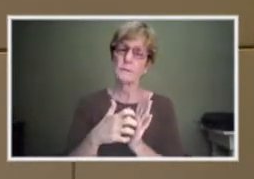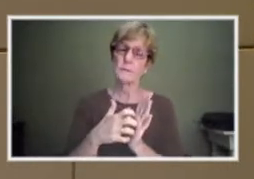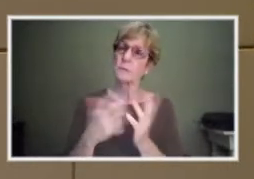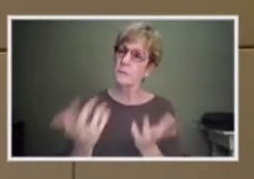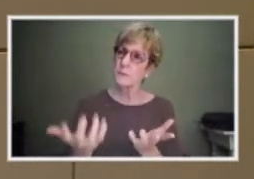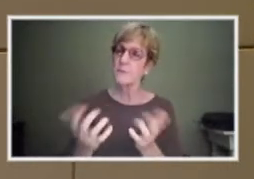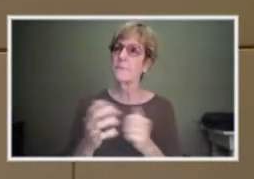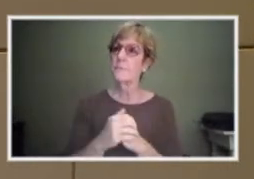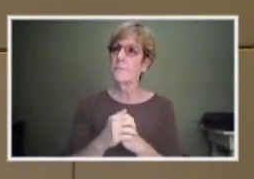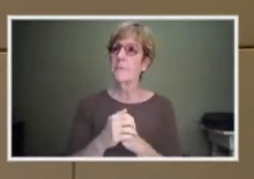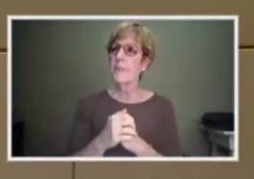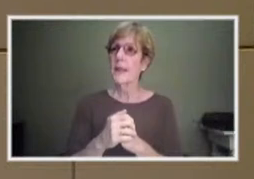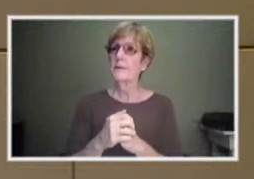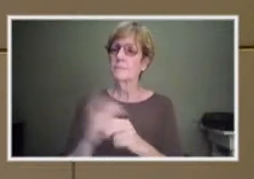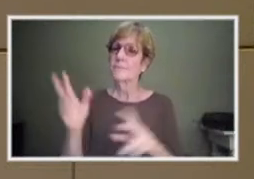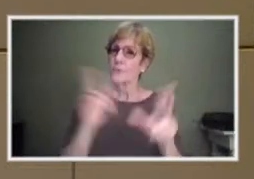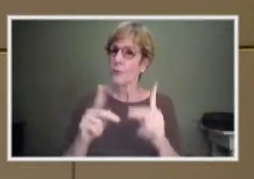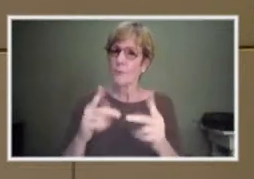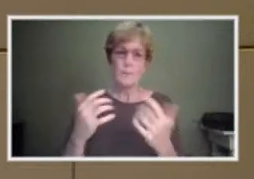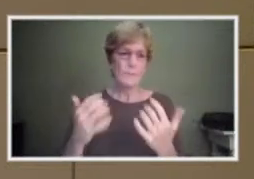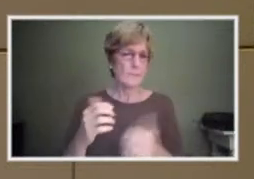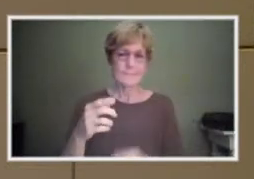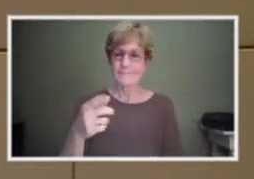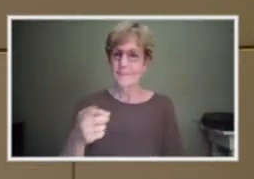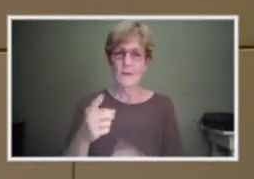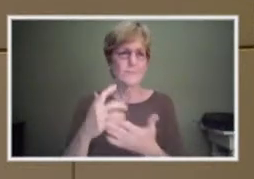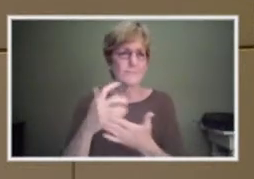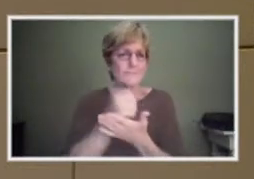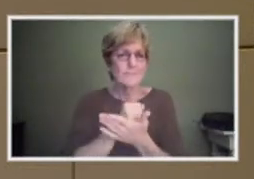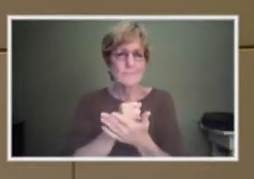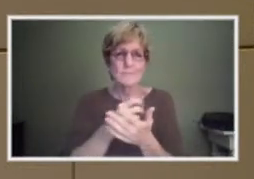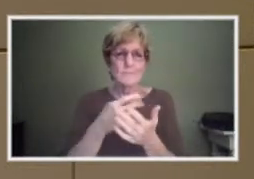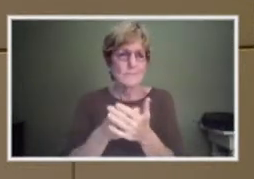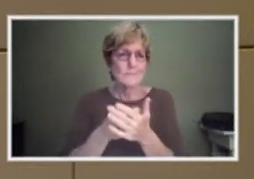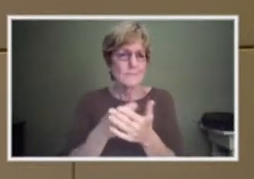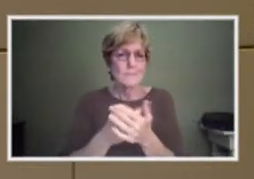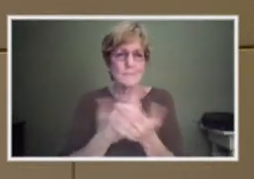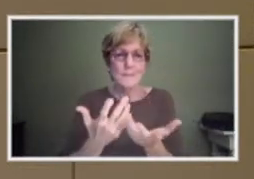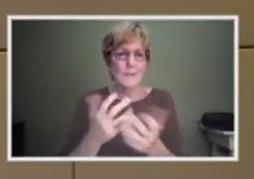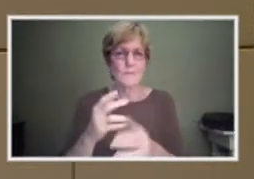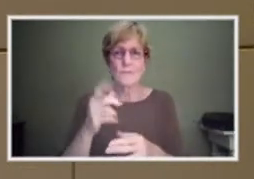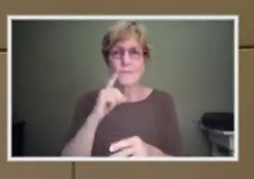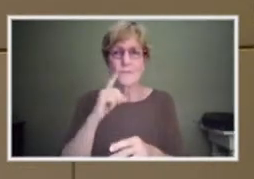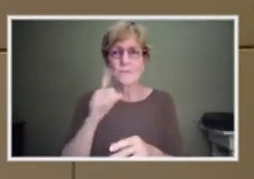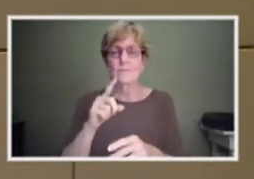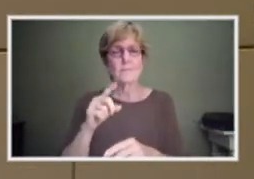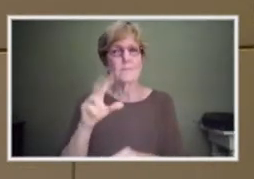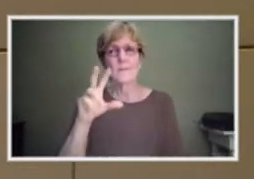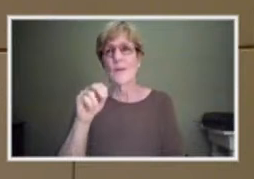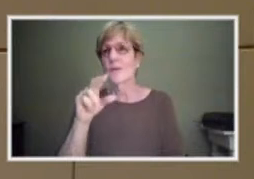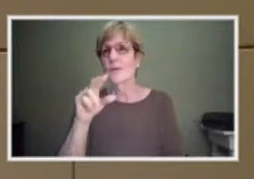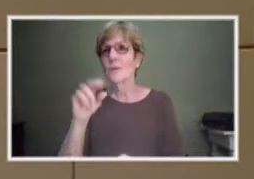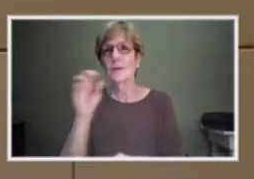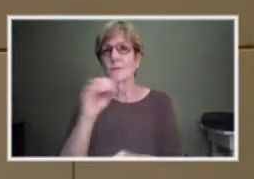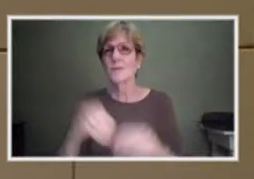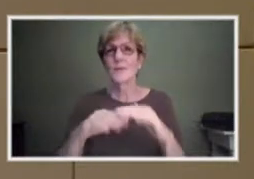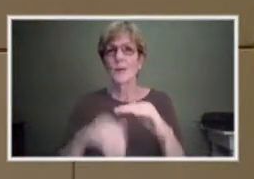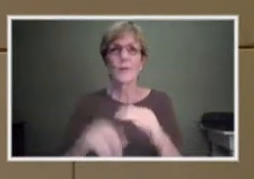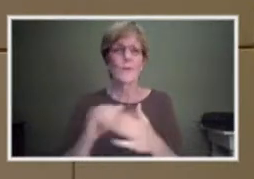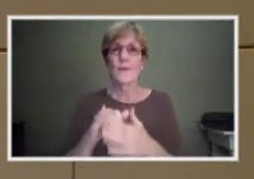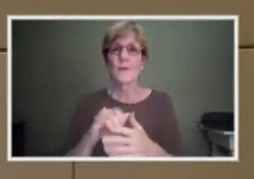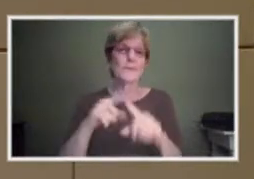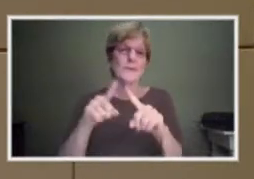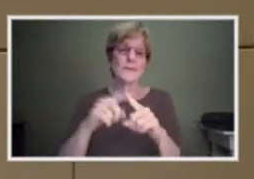for our constituents that are at the 30% and below for many different, many different reasons, specifically